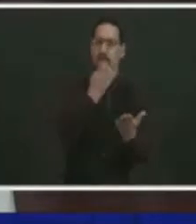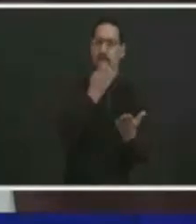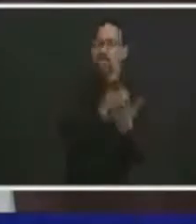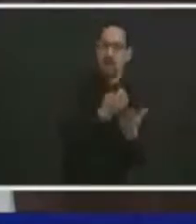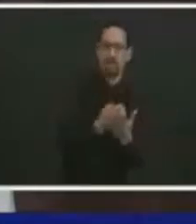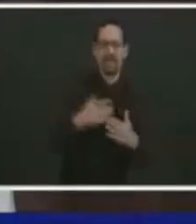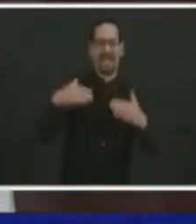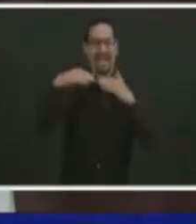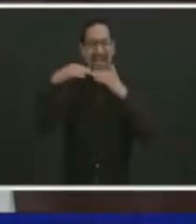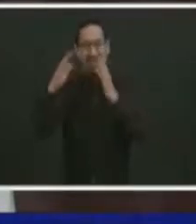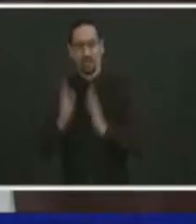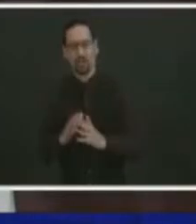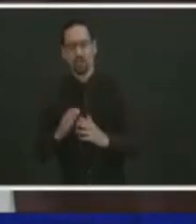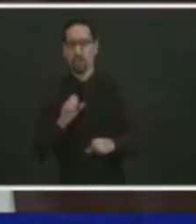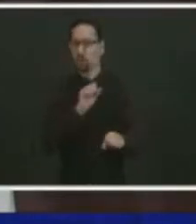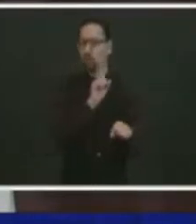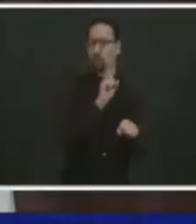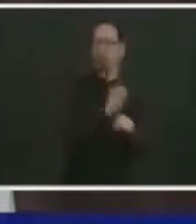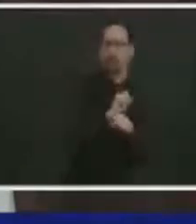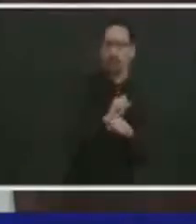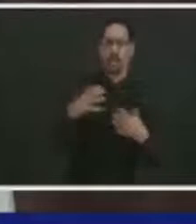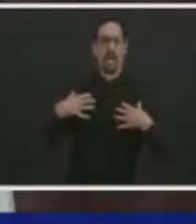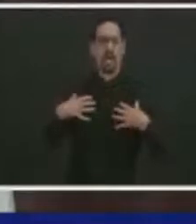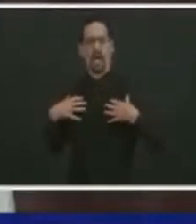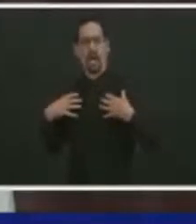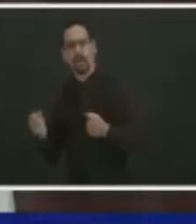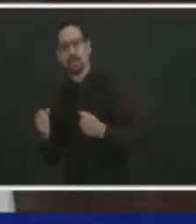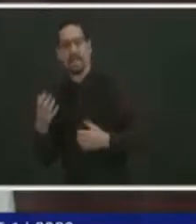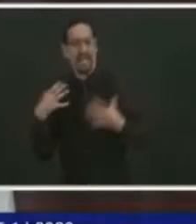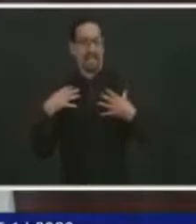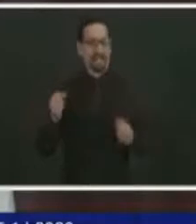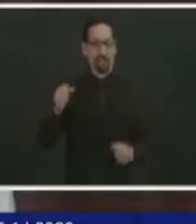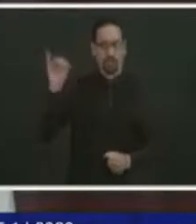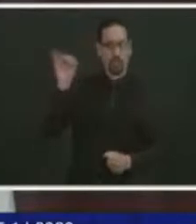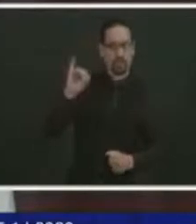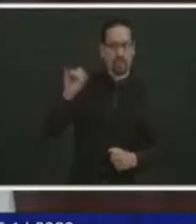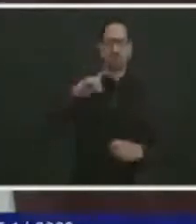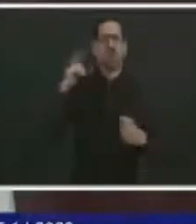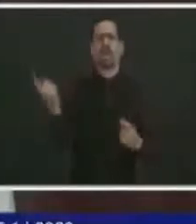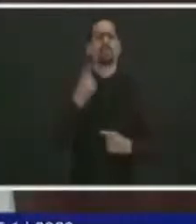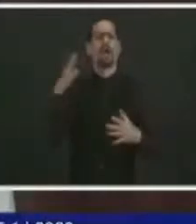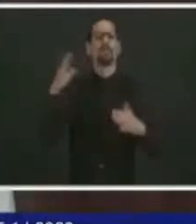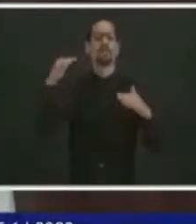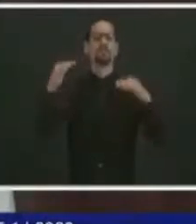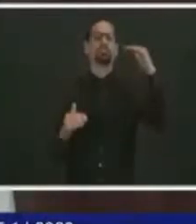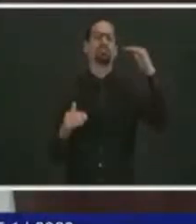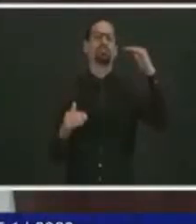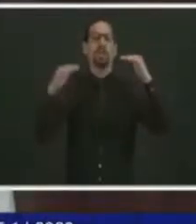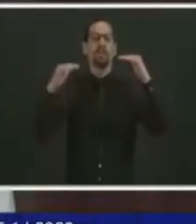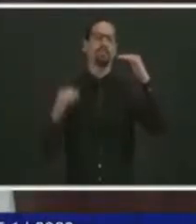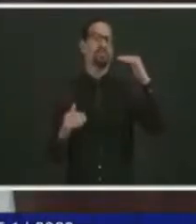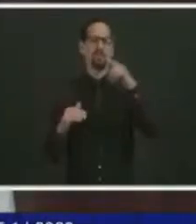access inequality, education access inequality existed